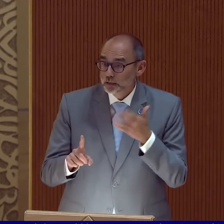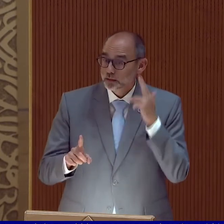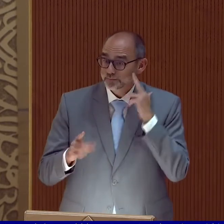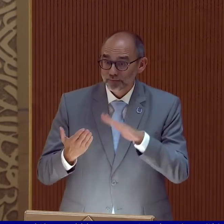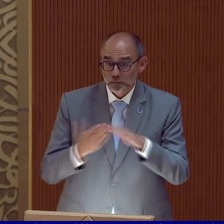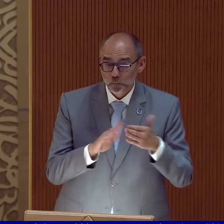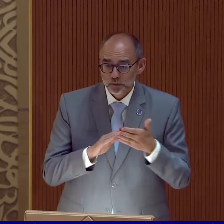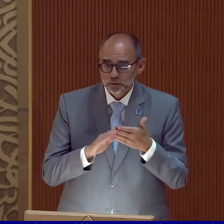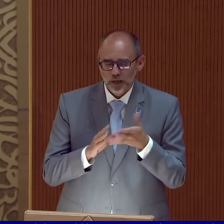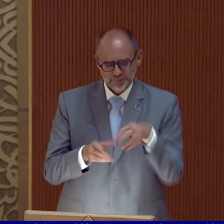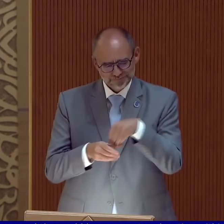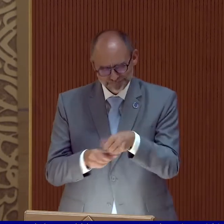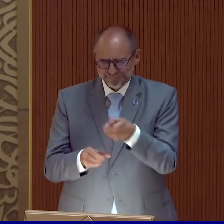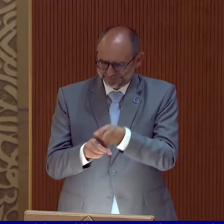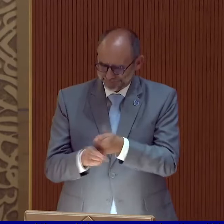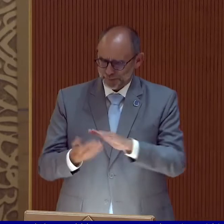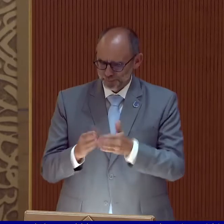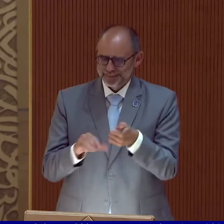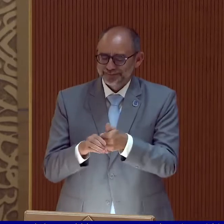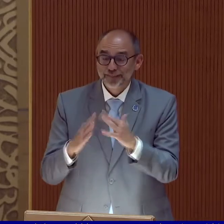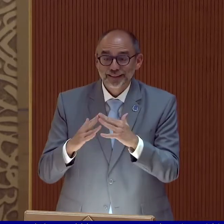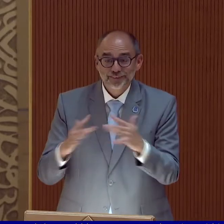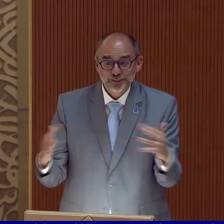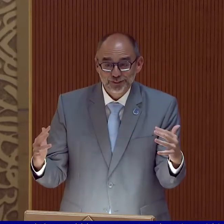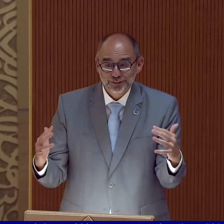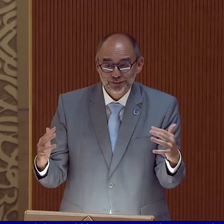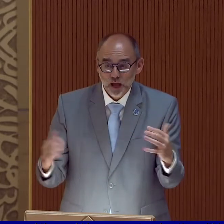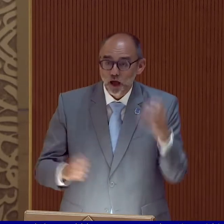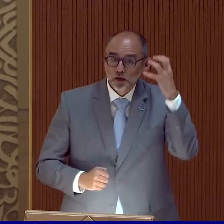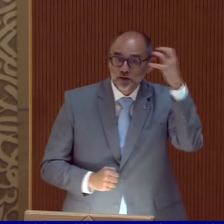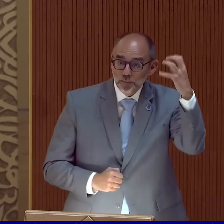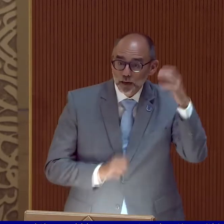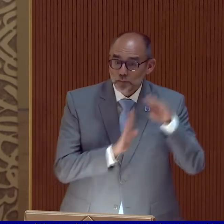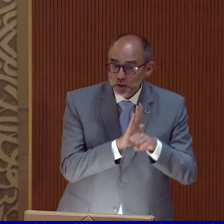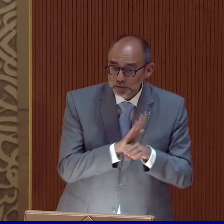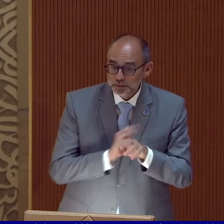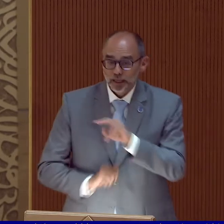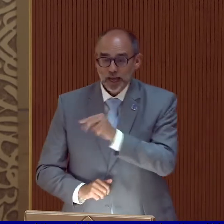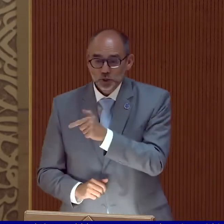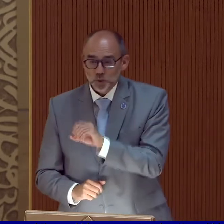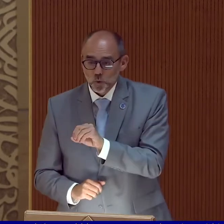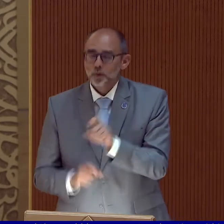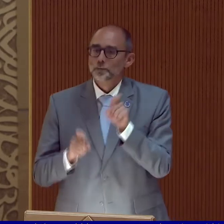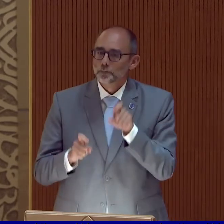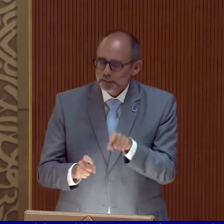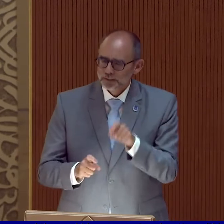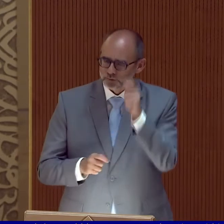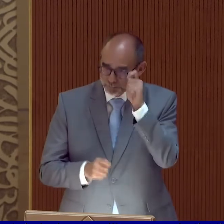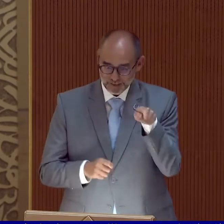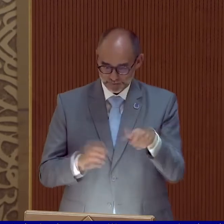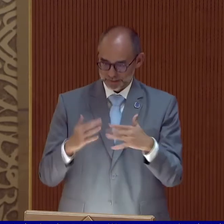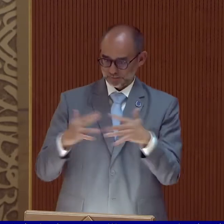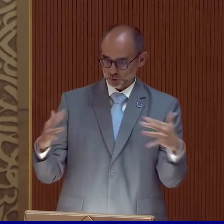We now recognize that the deaf community itself is very diverse. Government